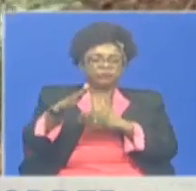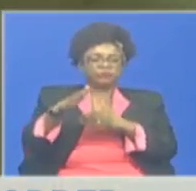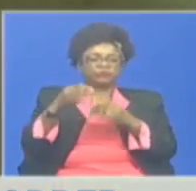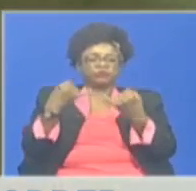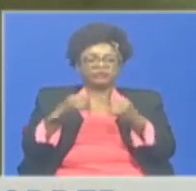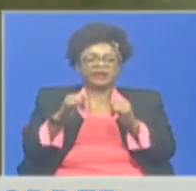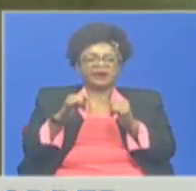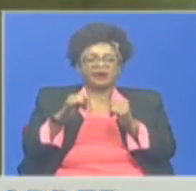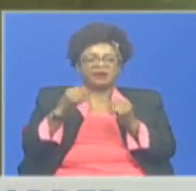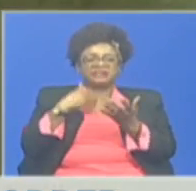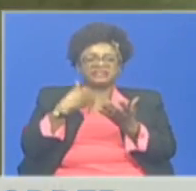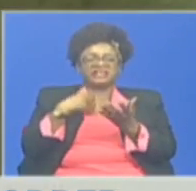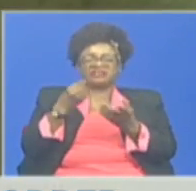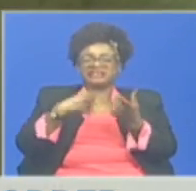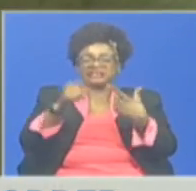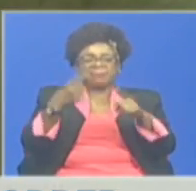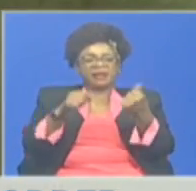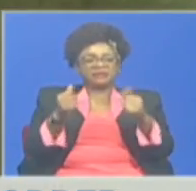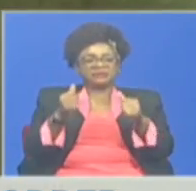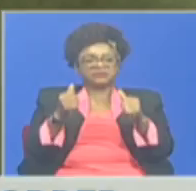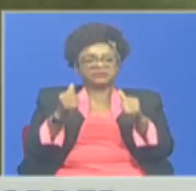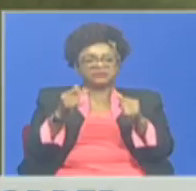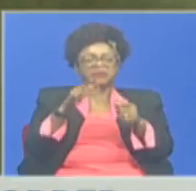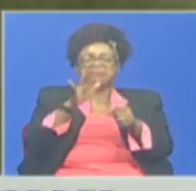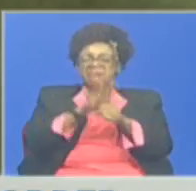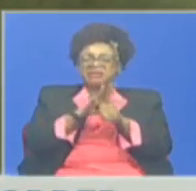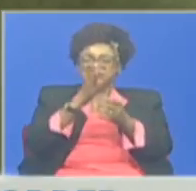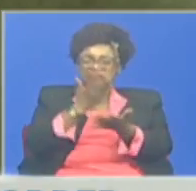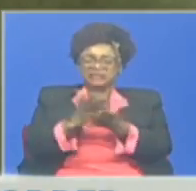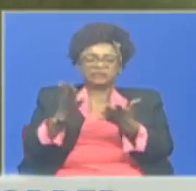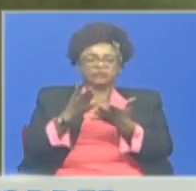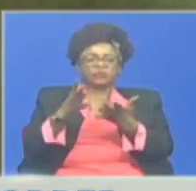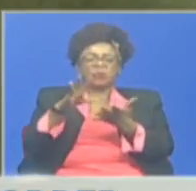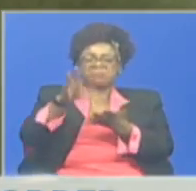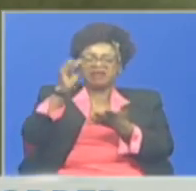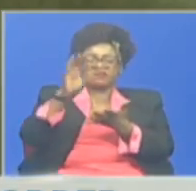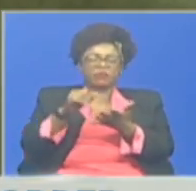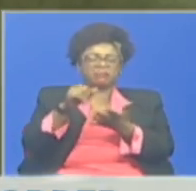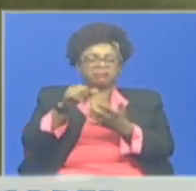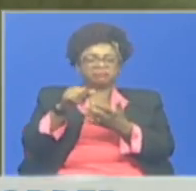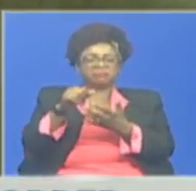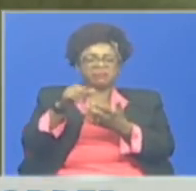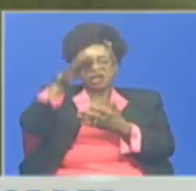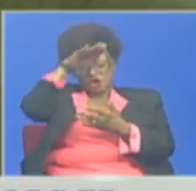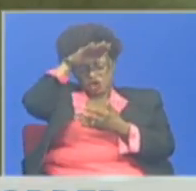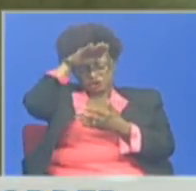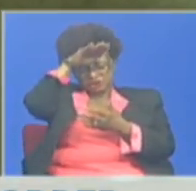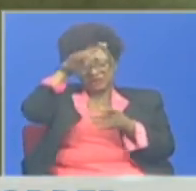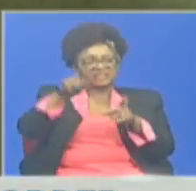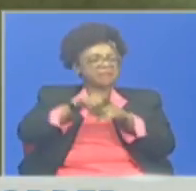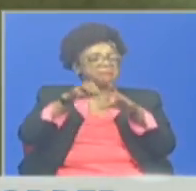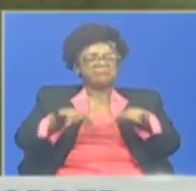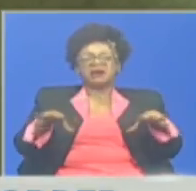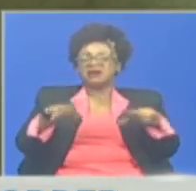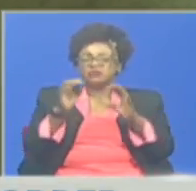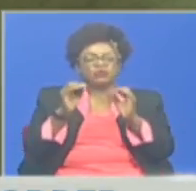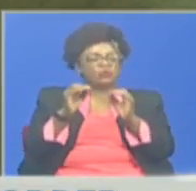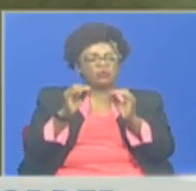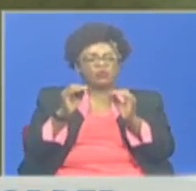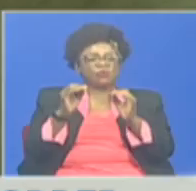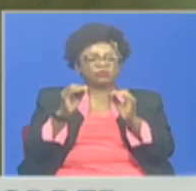supplies. Sabata vitu nyingi tunachukua kwa kibanda, si kama venye tulikuwa tunapita soko na chukua vitu soko ni a bit